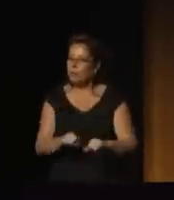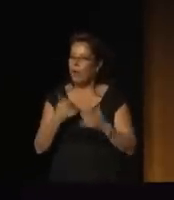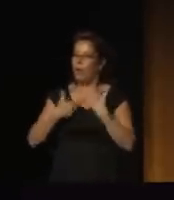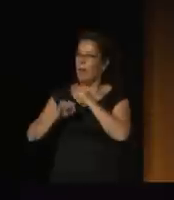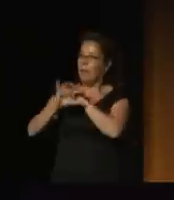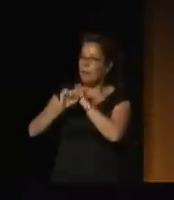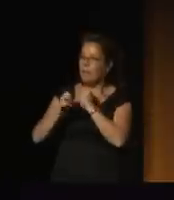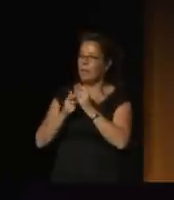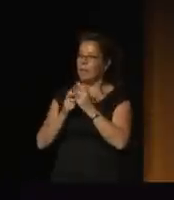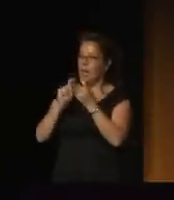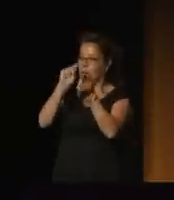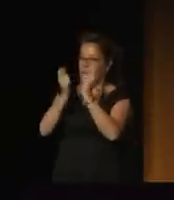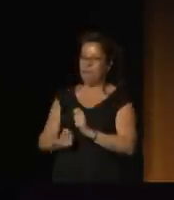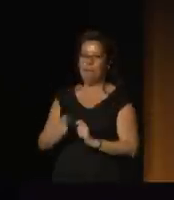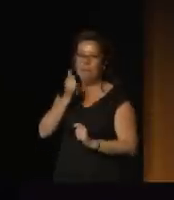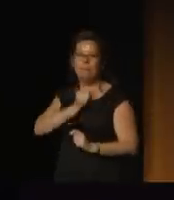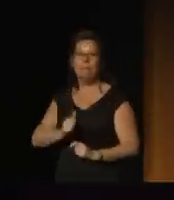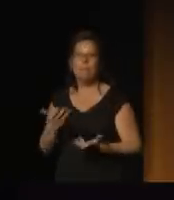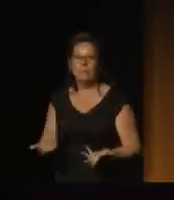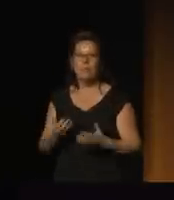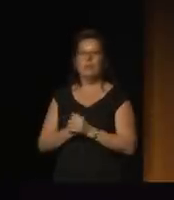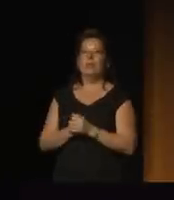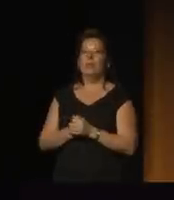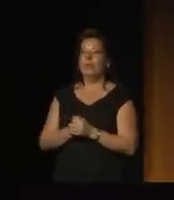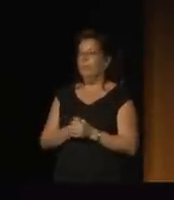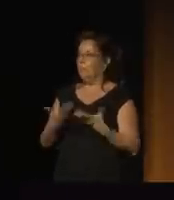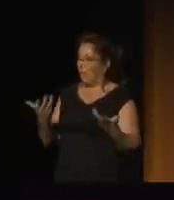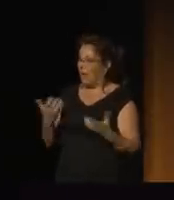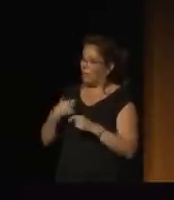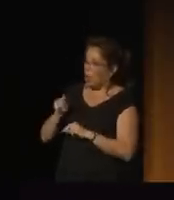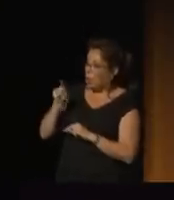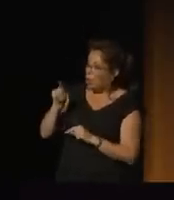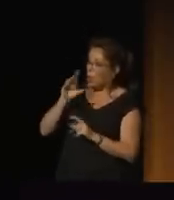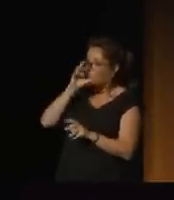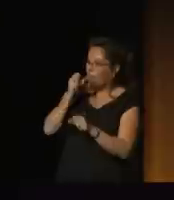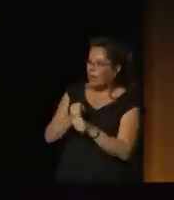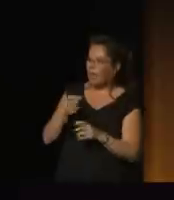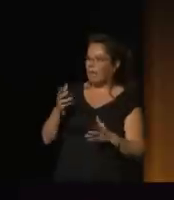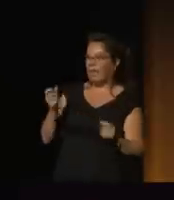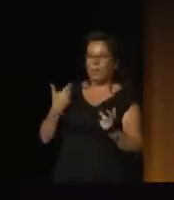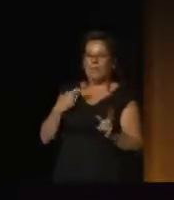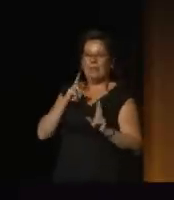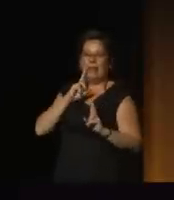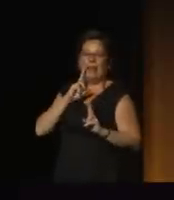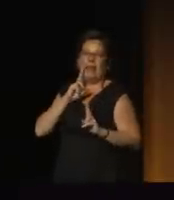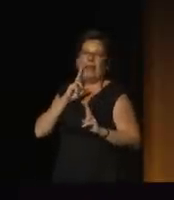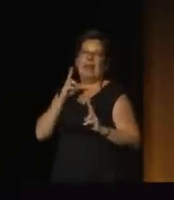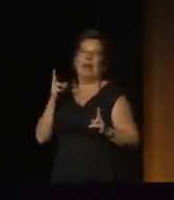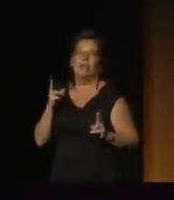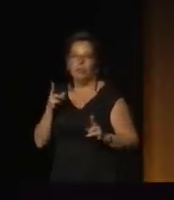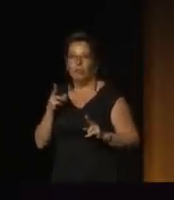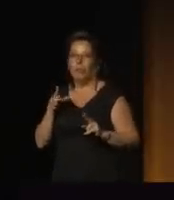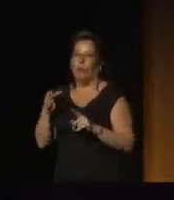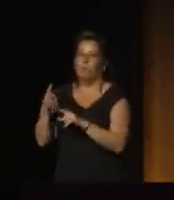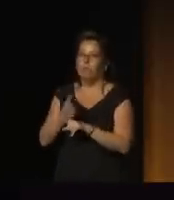you know, fairly serious analytical questions. But you believe that in some ways it was a natural trajectory, that Trump